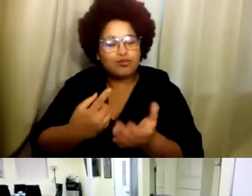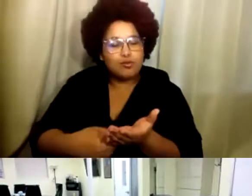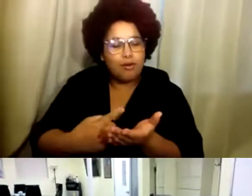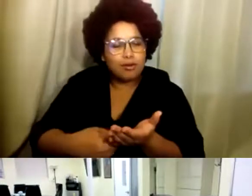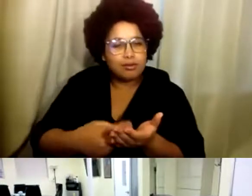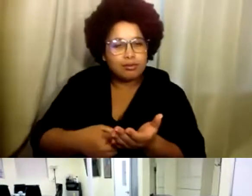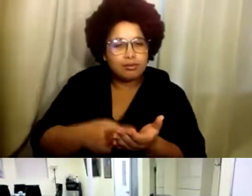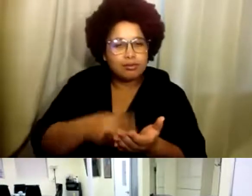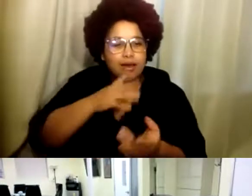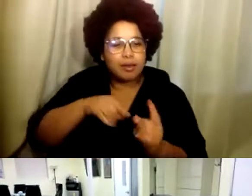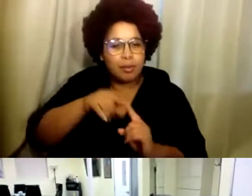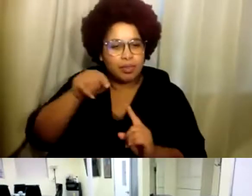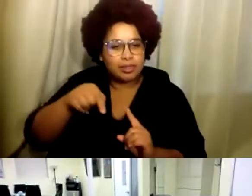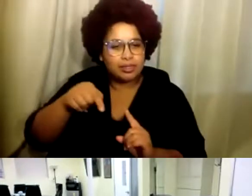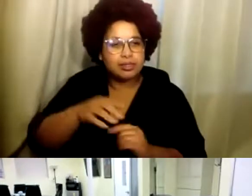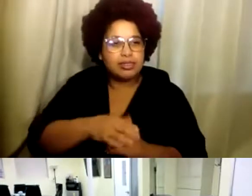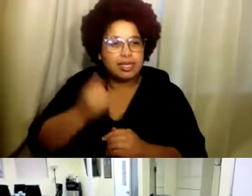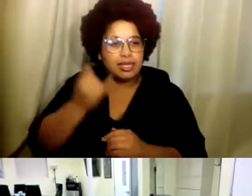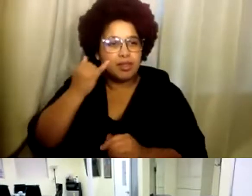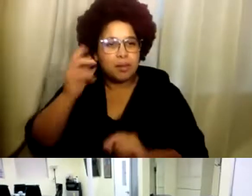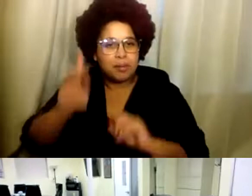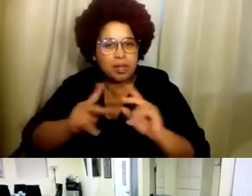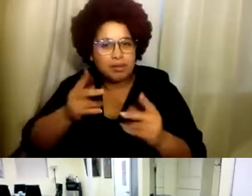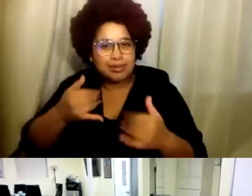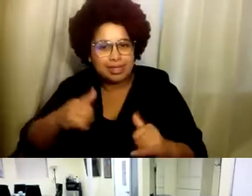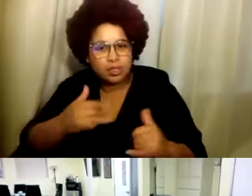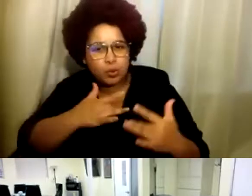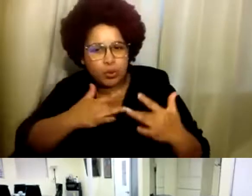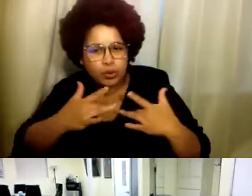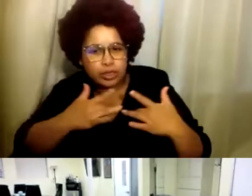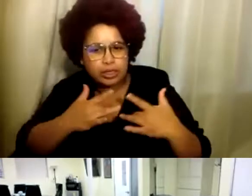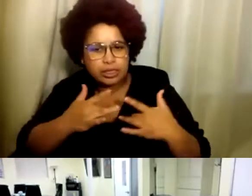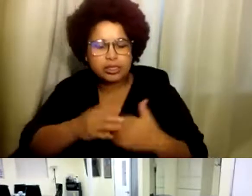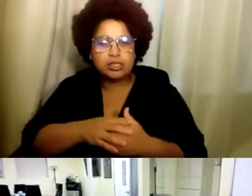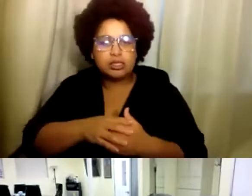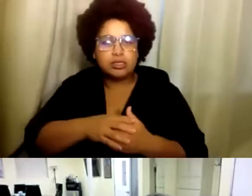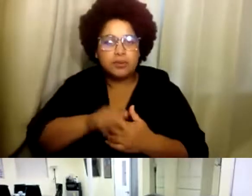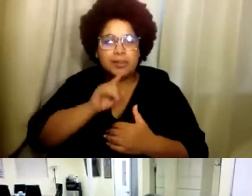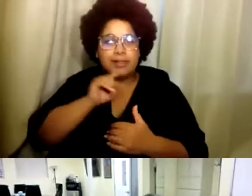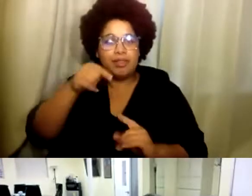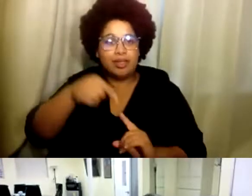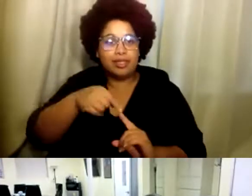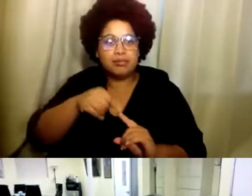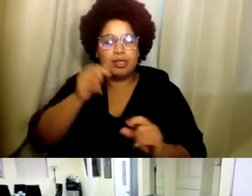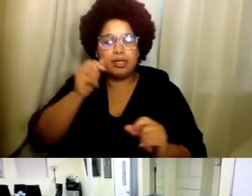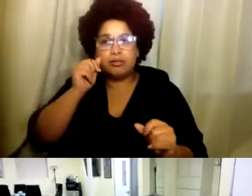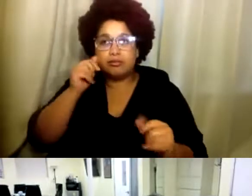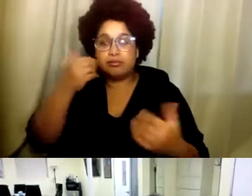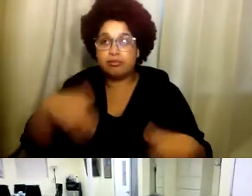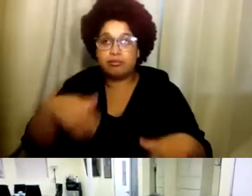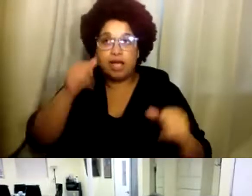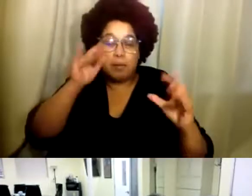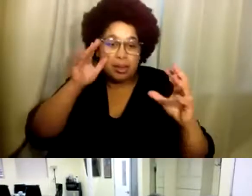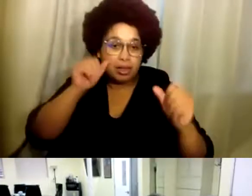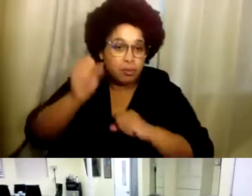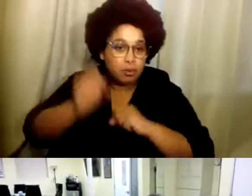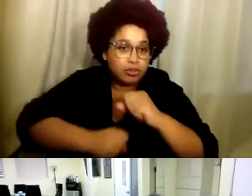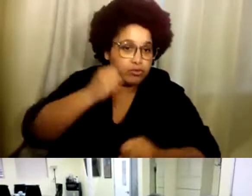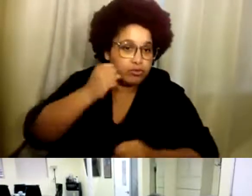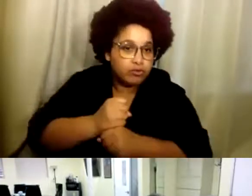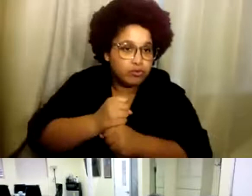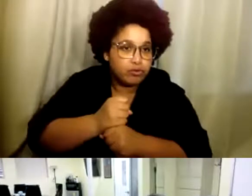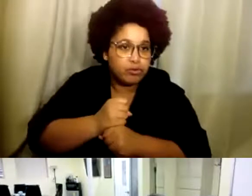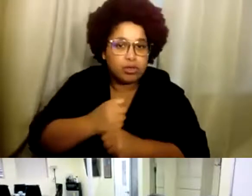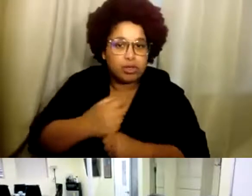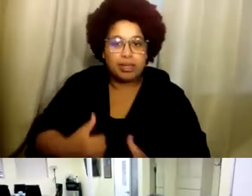keep talking. If there are people who are still worried, this has been an unbelievable year, and we've all been